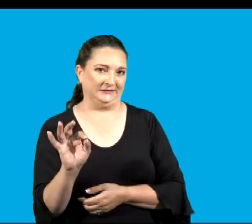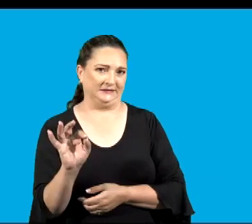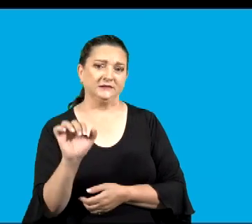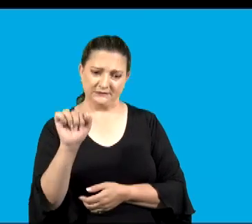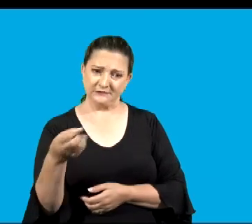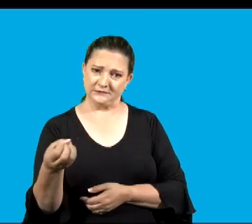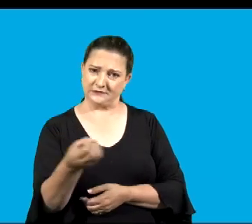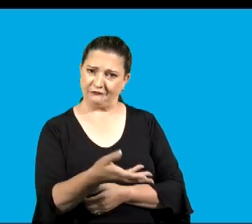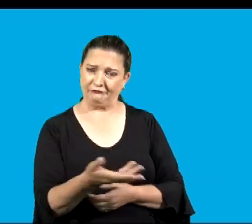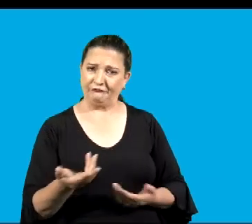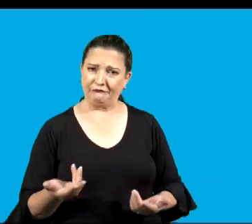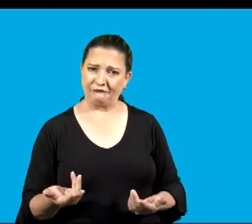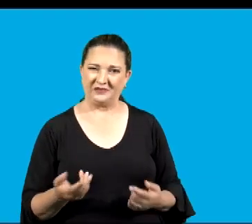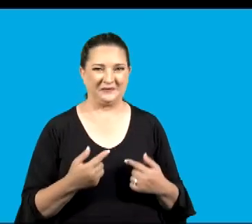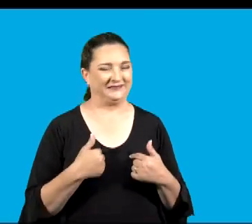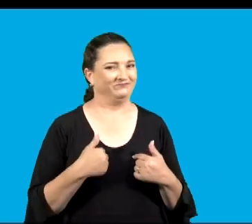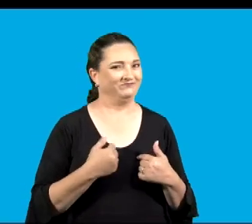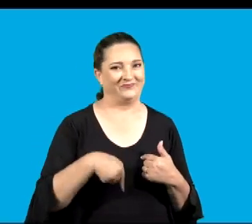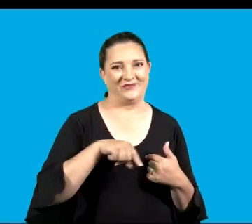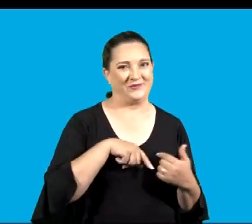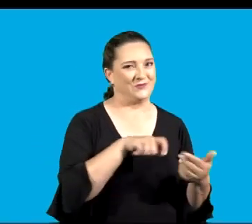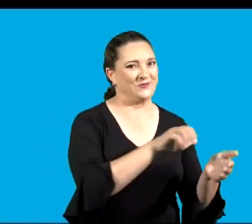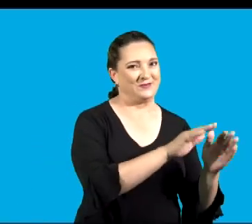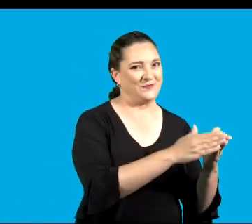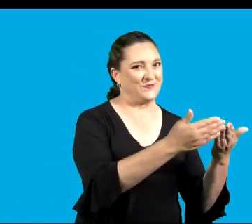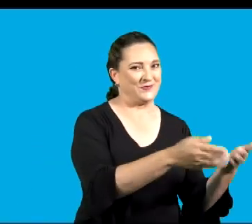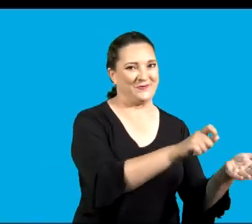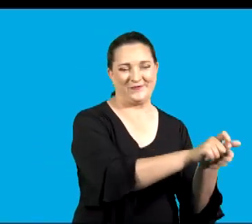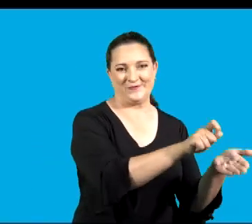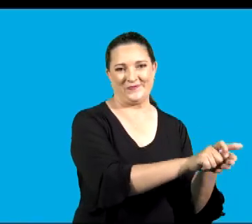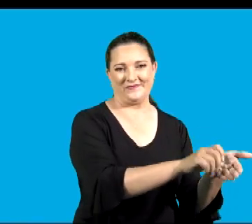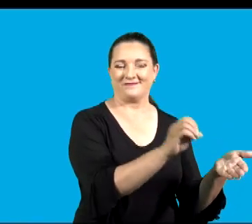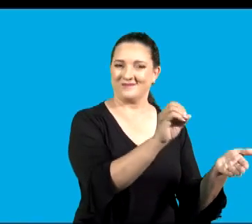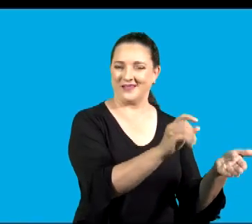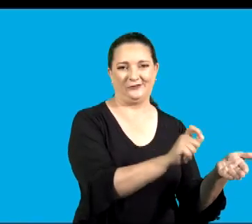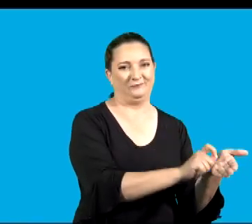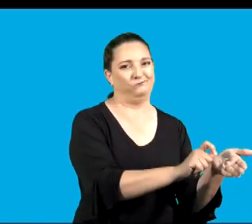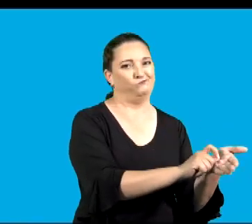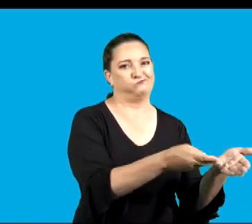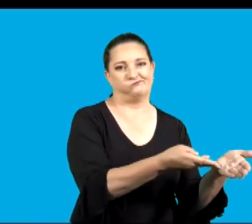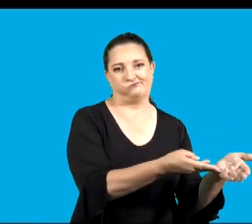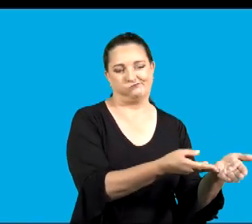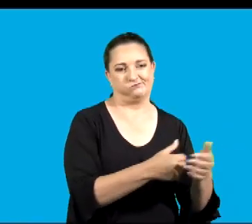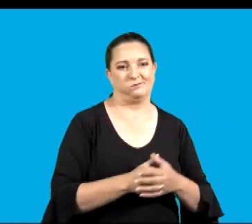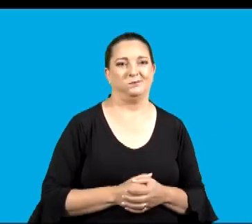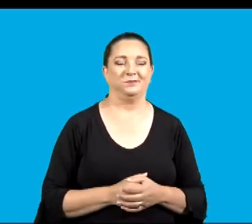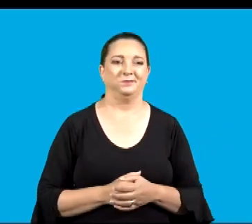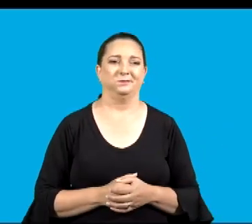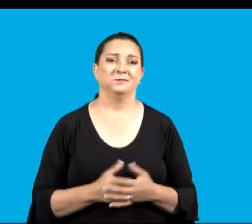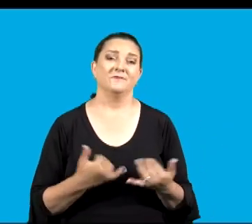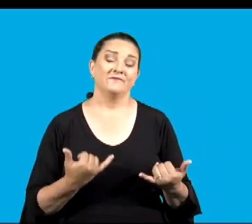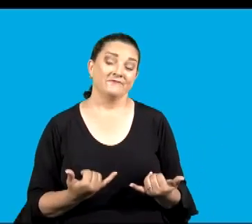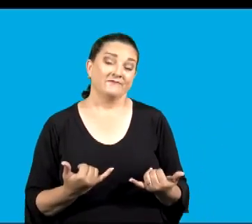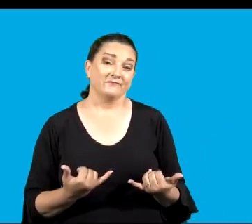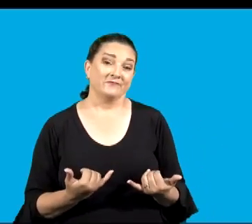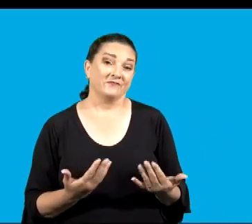that was granted. However, we did not take that into account. So there's several